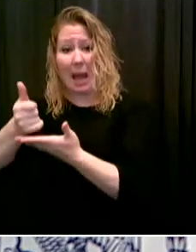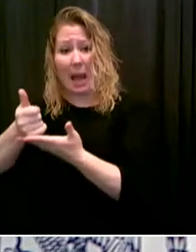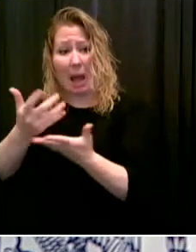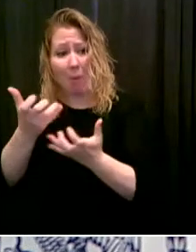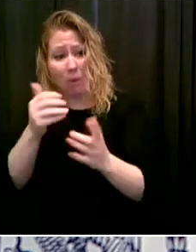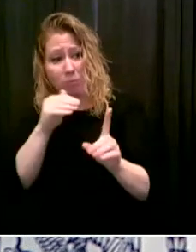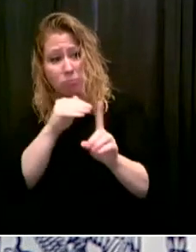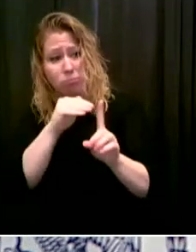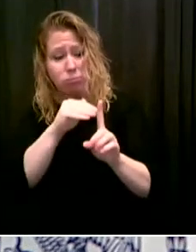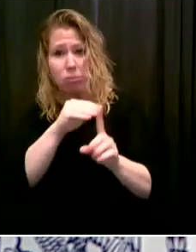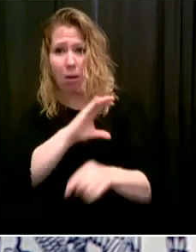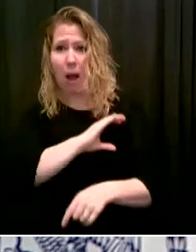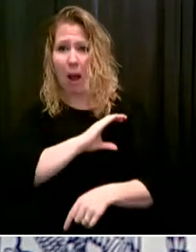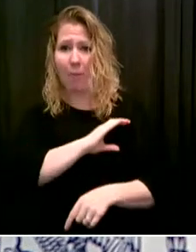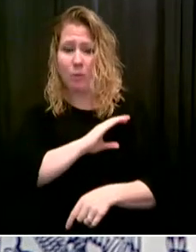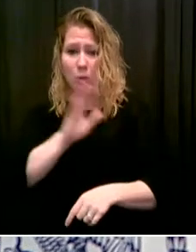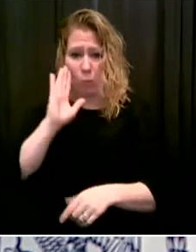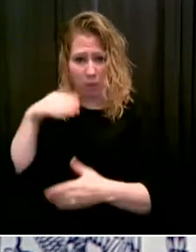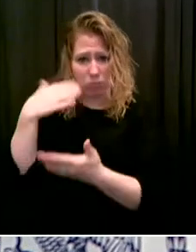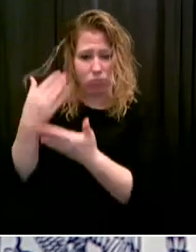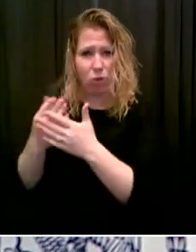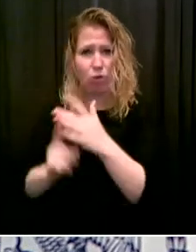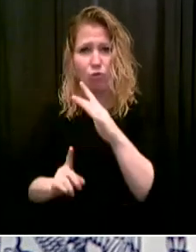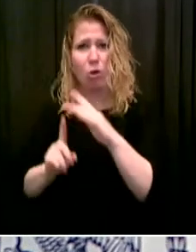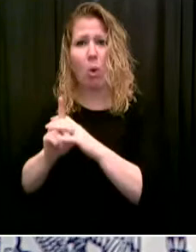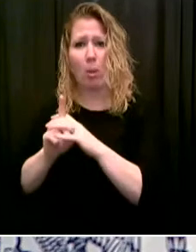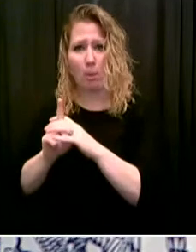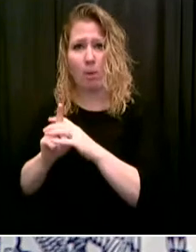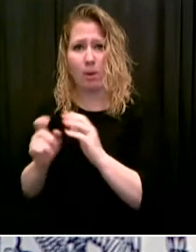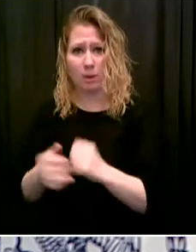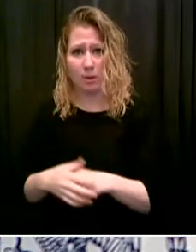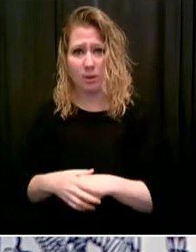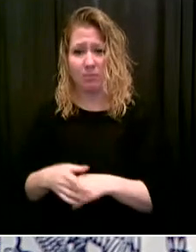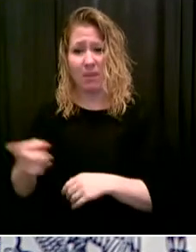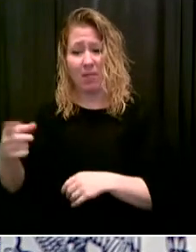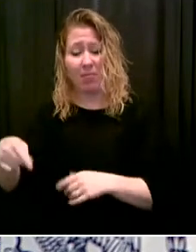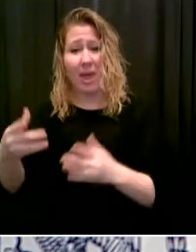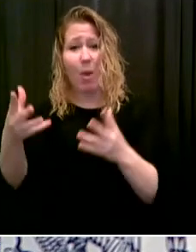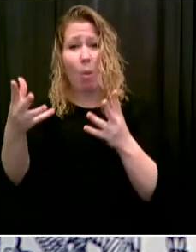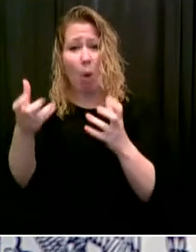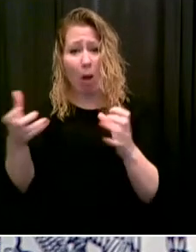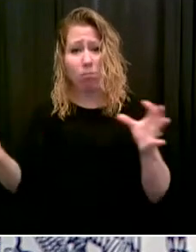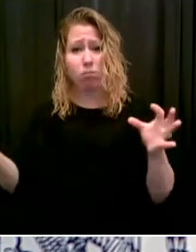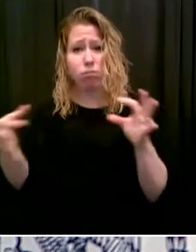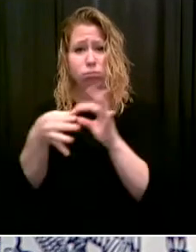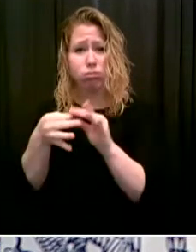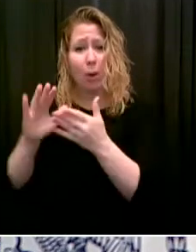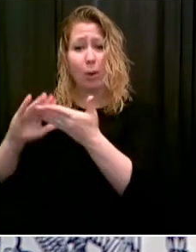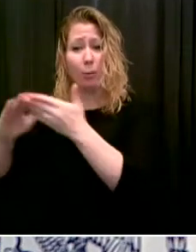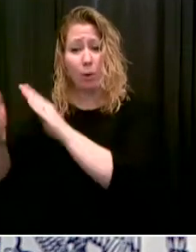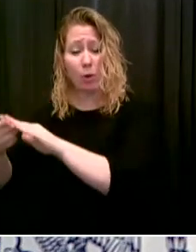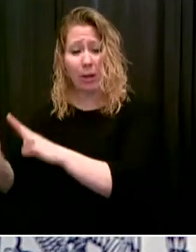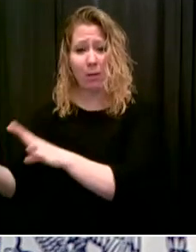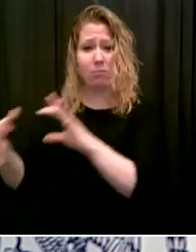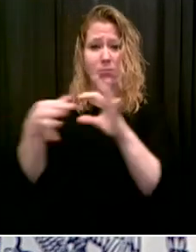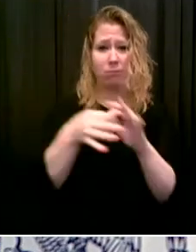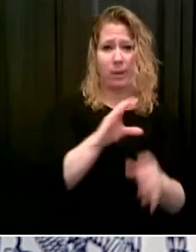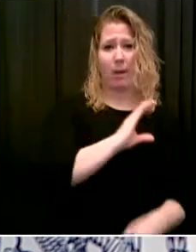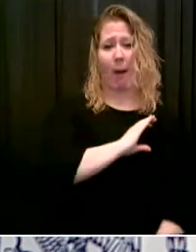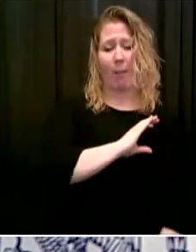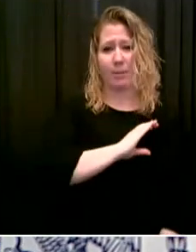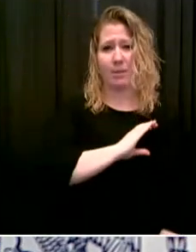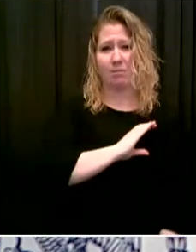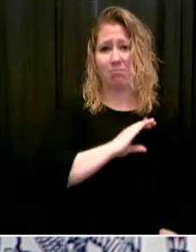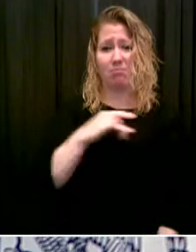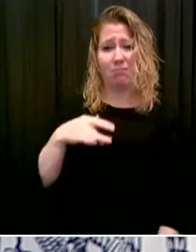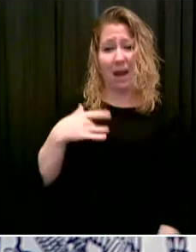their communities are working with the police. That's what the vast majority of New York City residents want. And that's why I think neighborhood